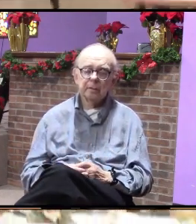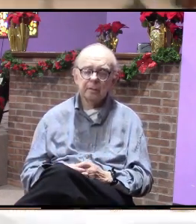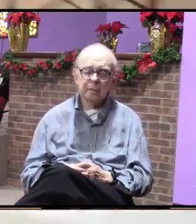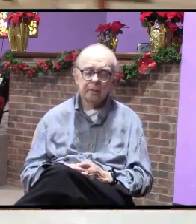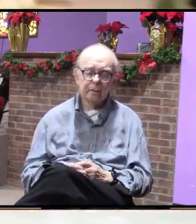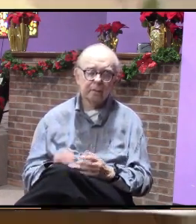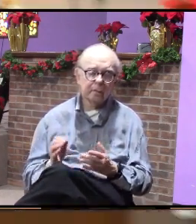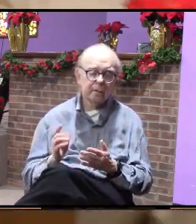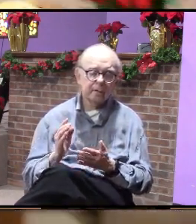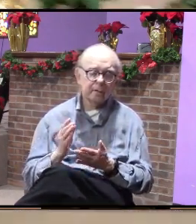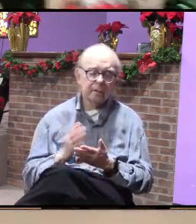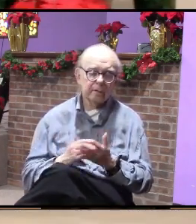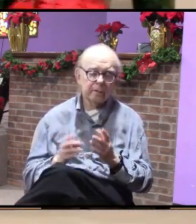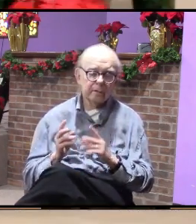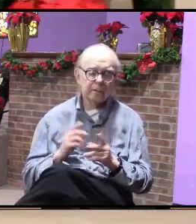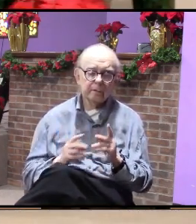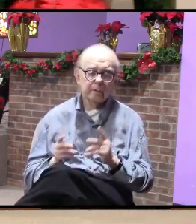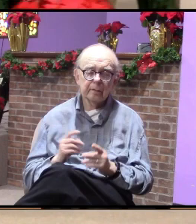Now, some people